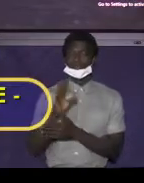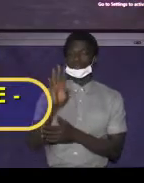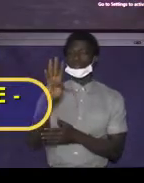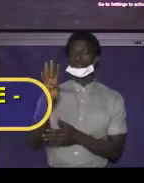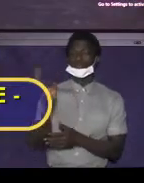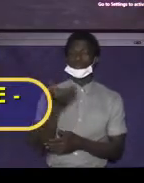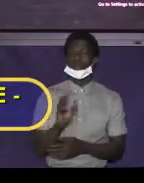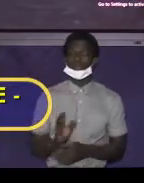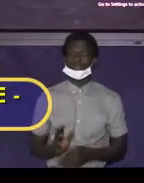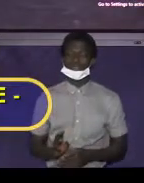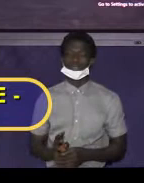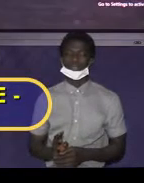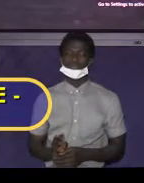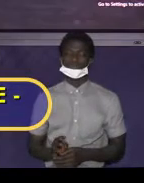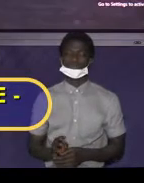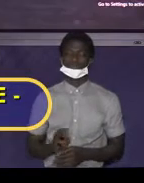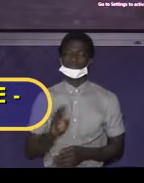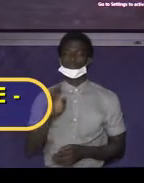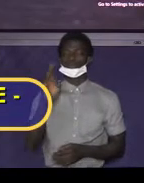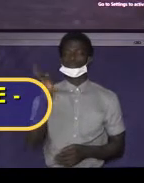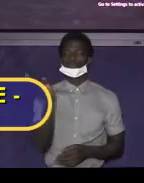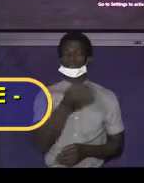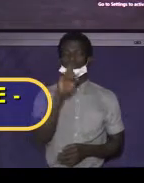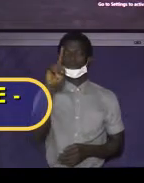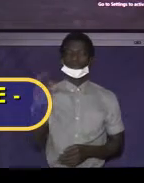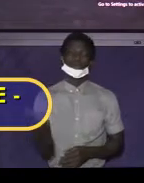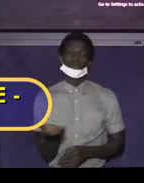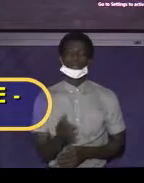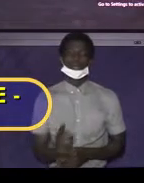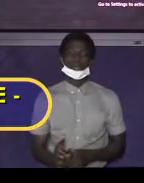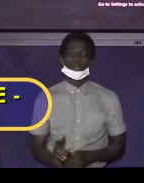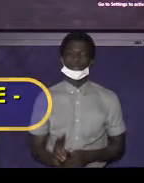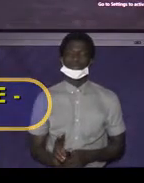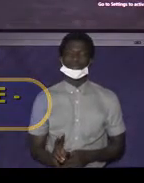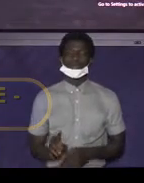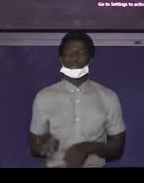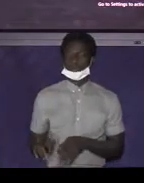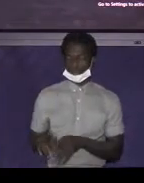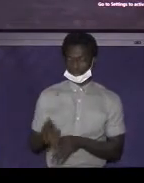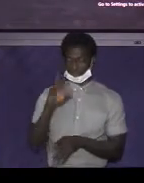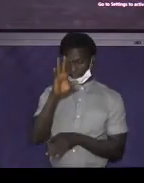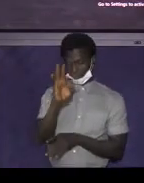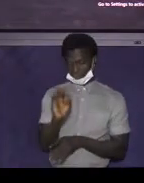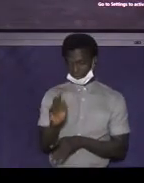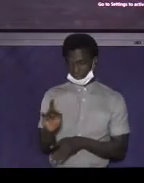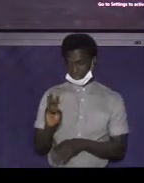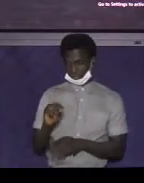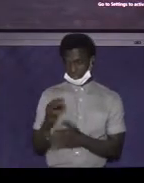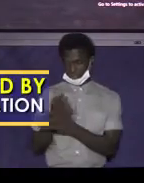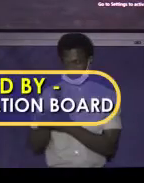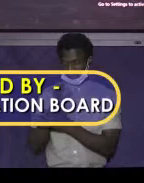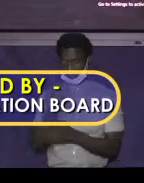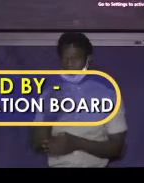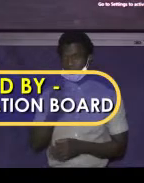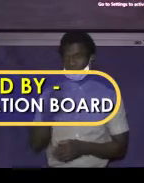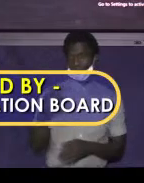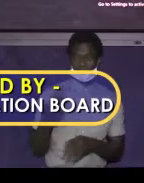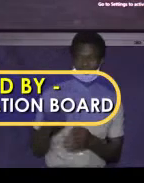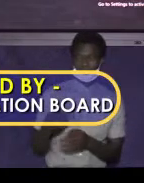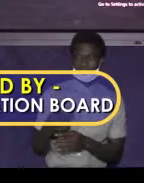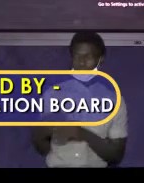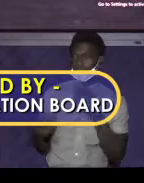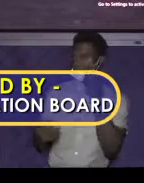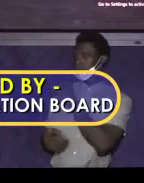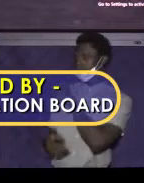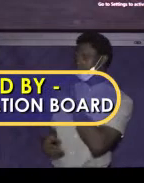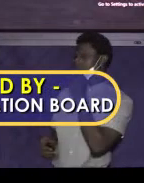quickly. 90 kilometers divided by 4.5 is the same thing as saying 90 kilometers divided by 2 times 4 is 8 plus